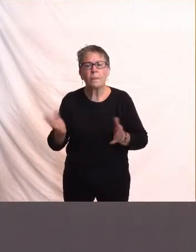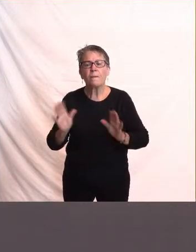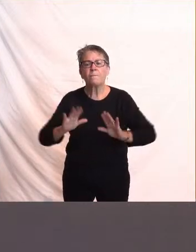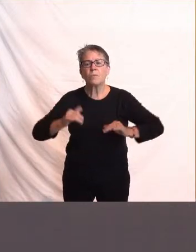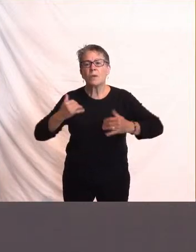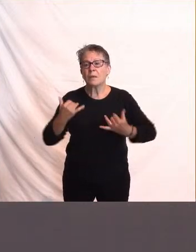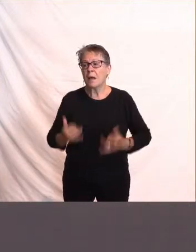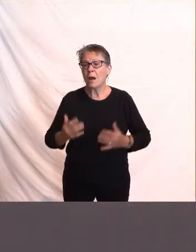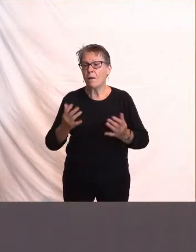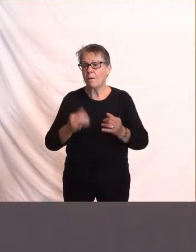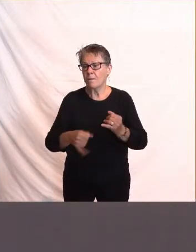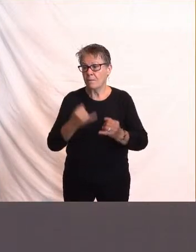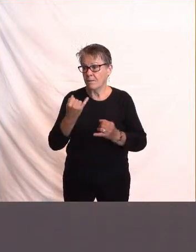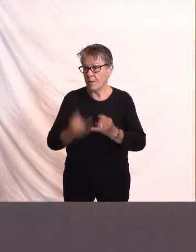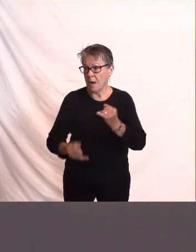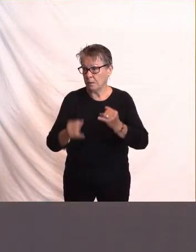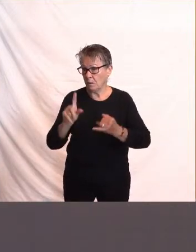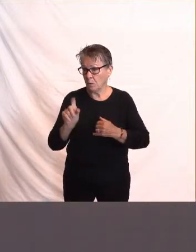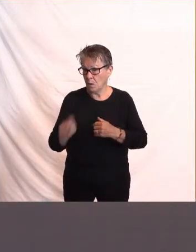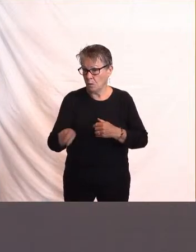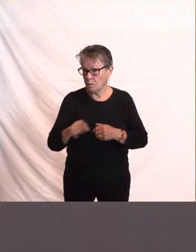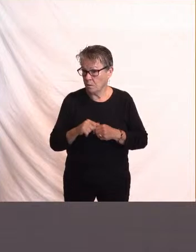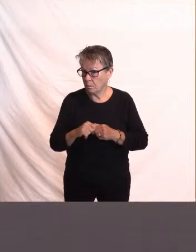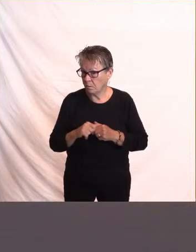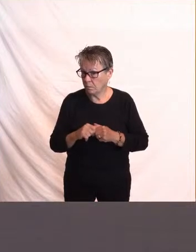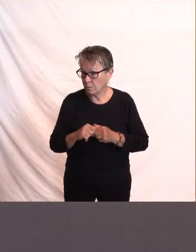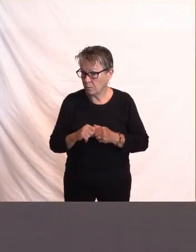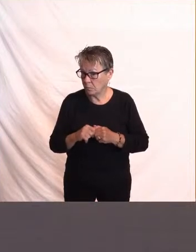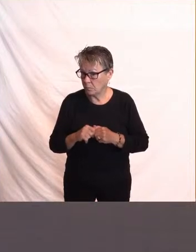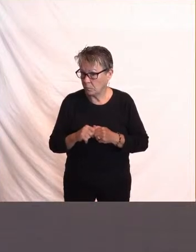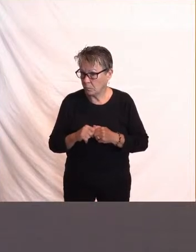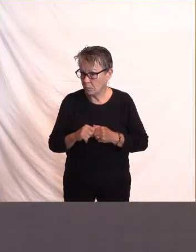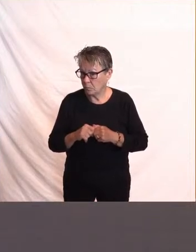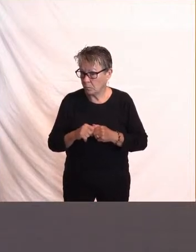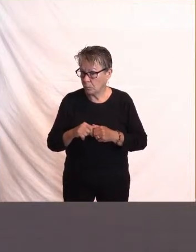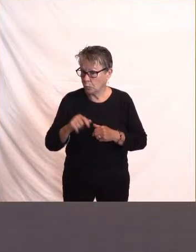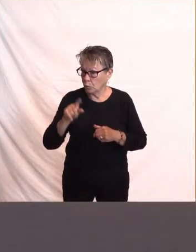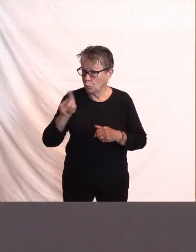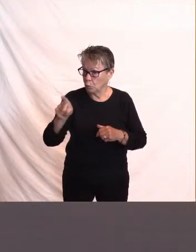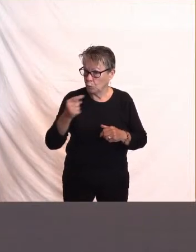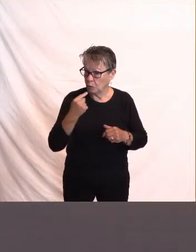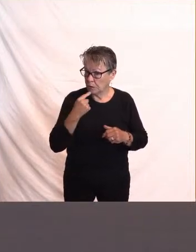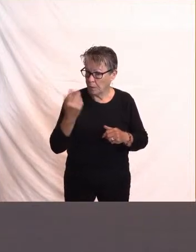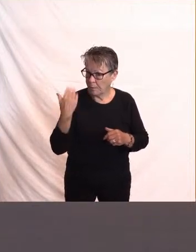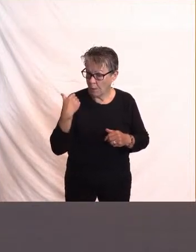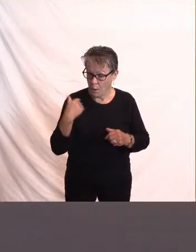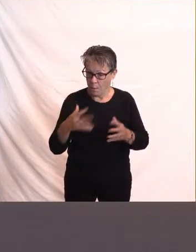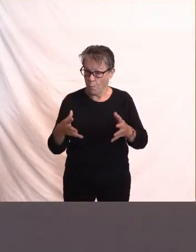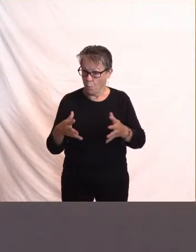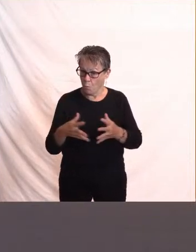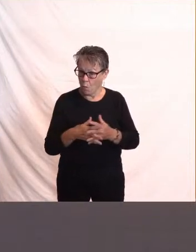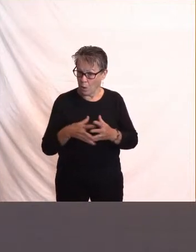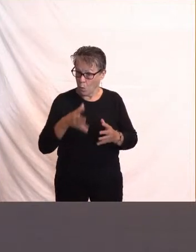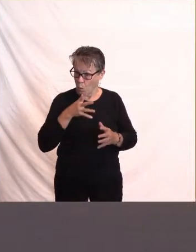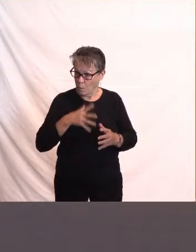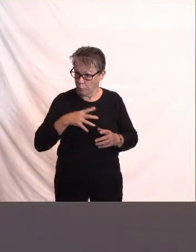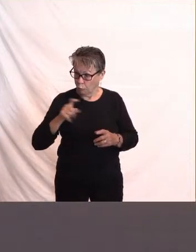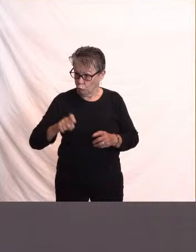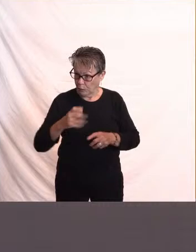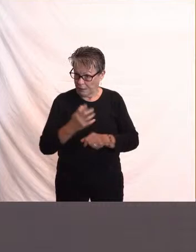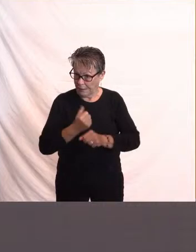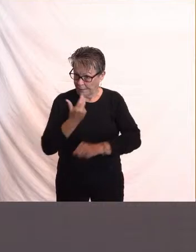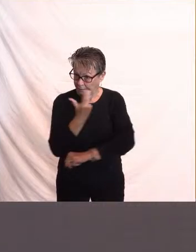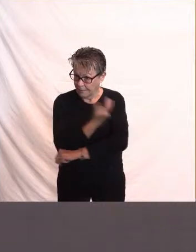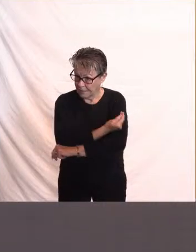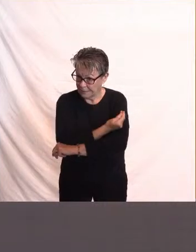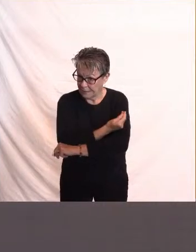mentioned your plug for pregnant women to get vaccinated. What's the most important thing that you and maybe Dr. Lifshitz and you